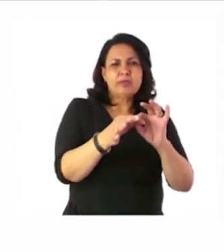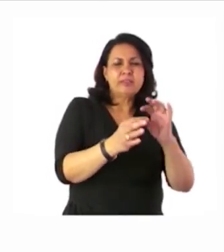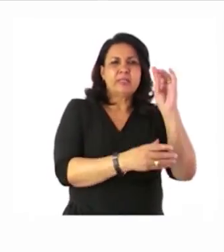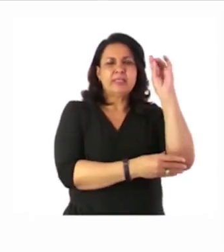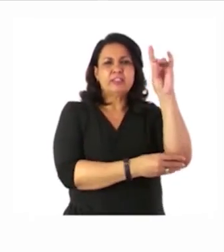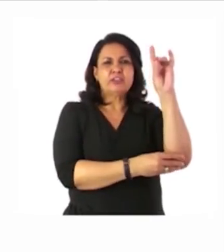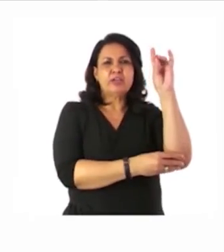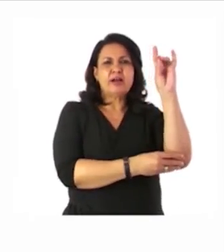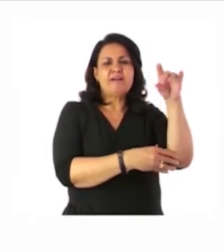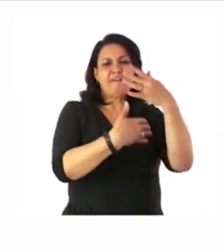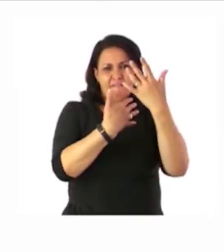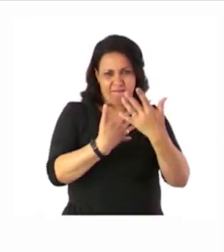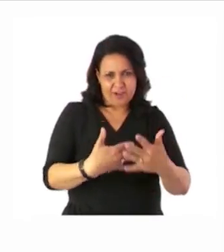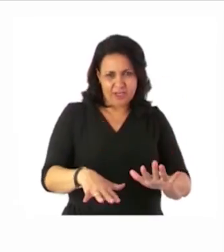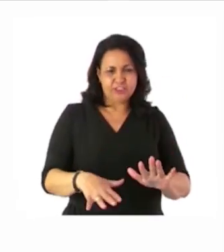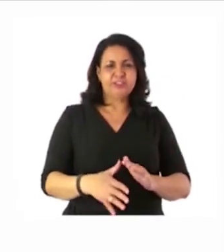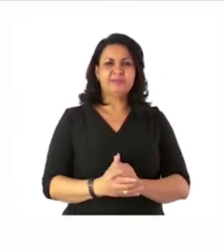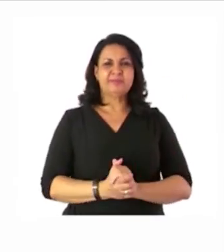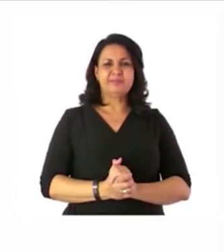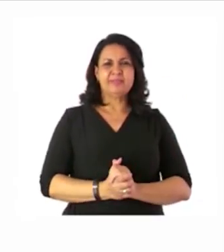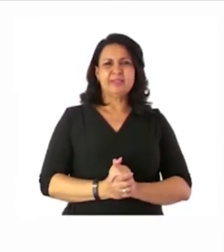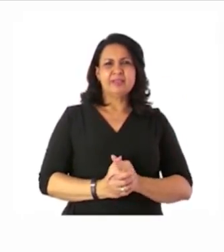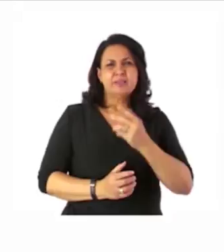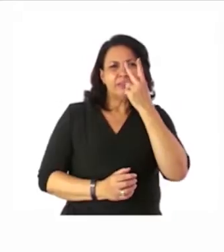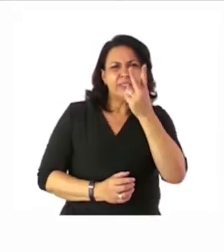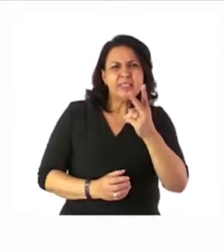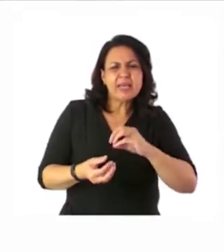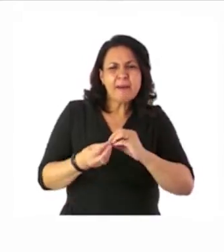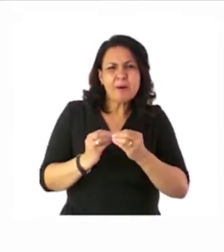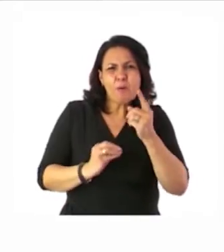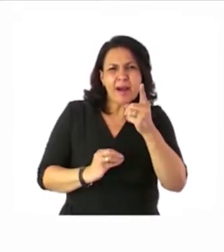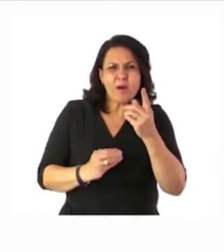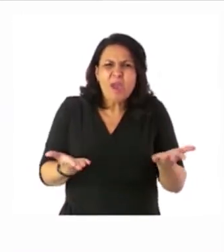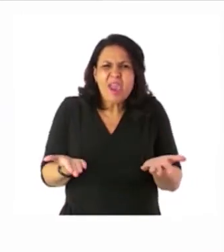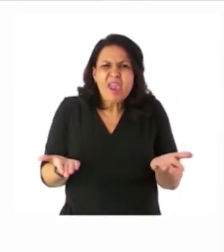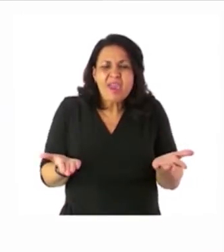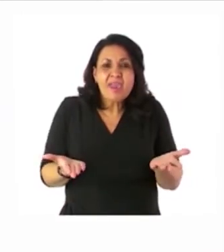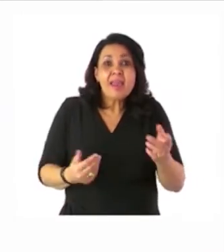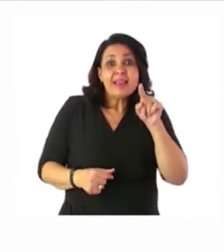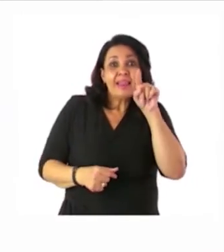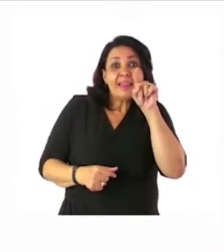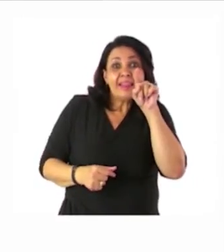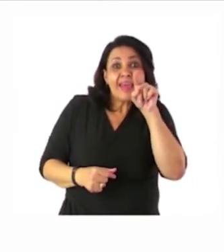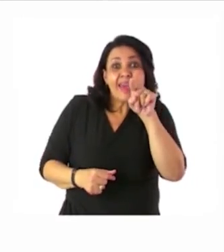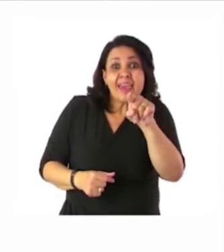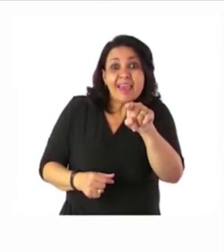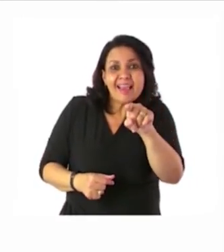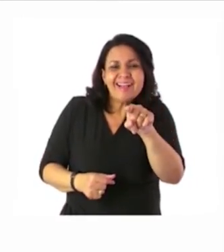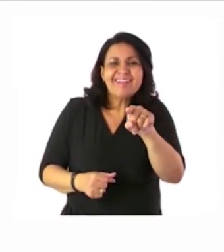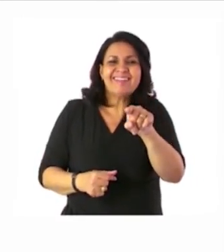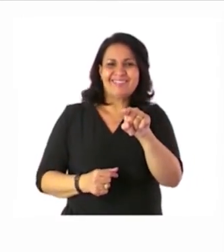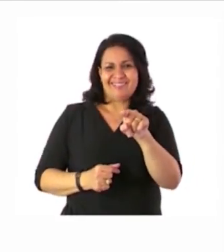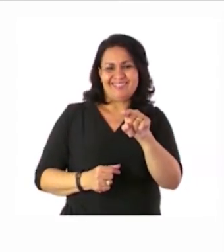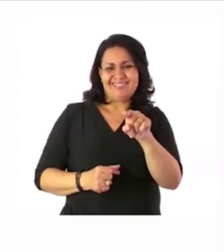well done did you find number one yes let's look very closely at the dot